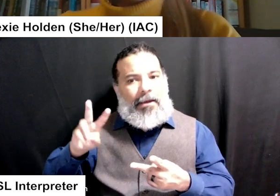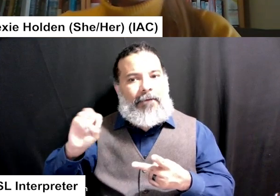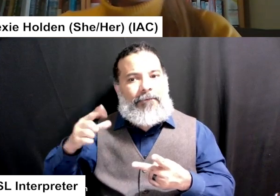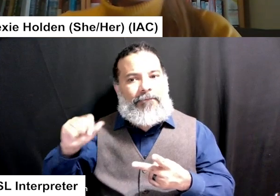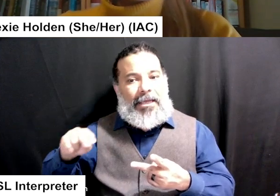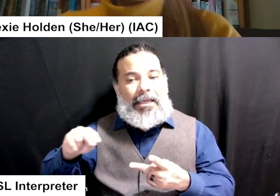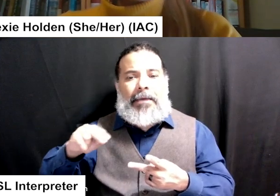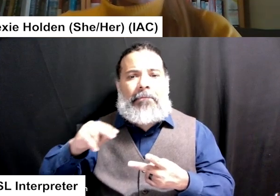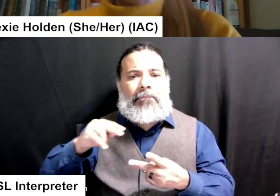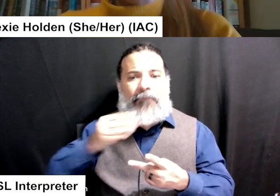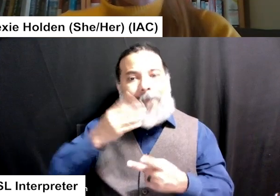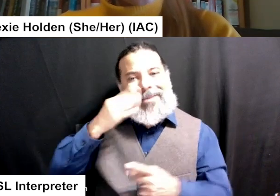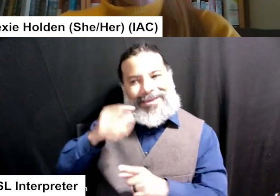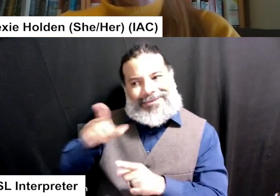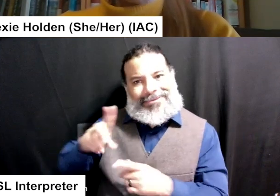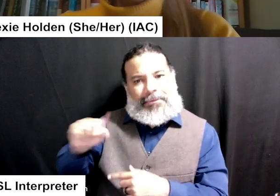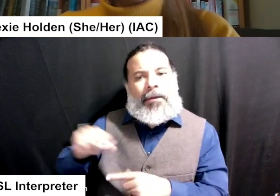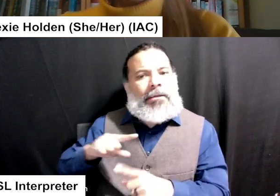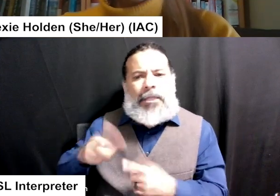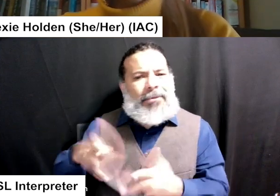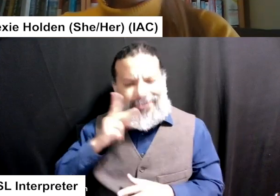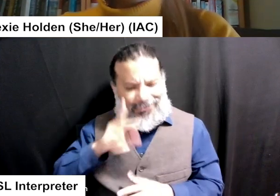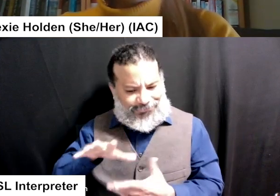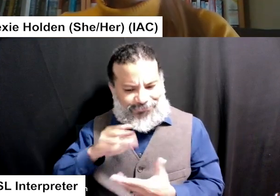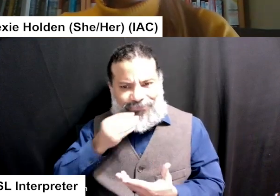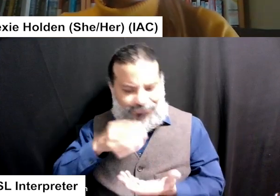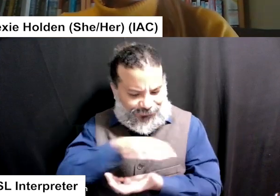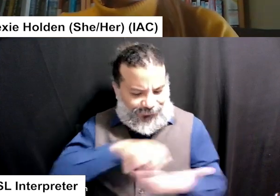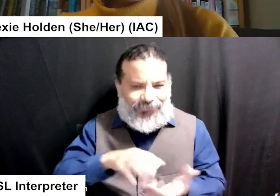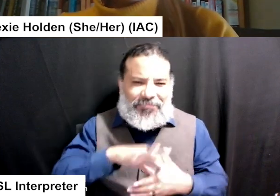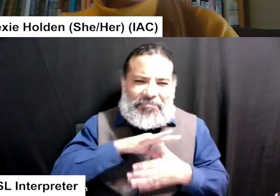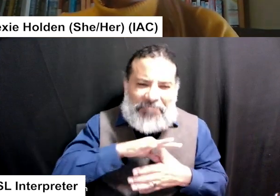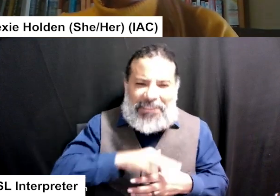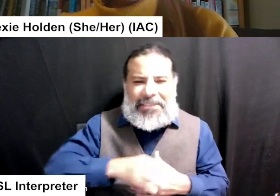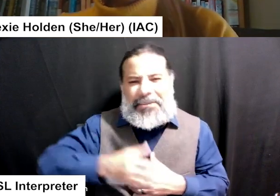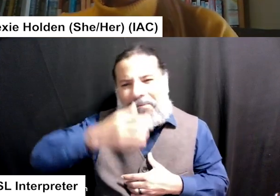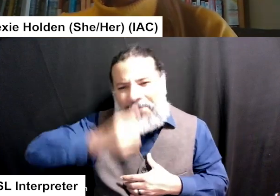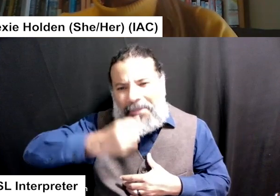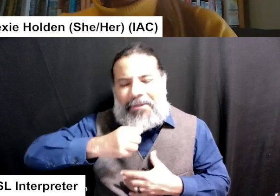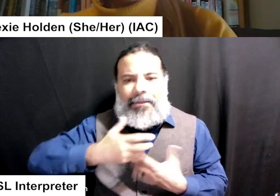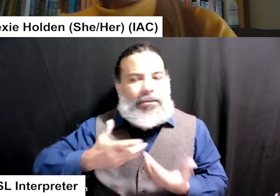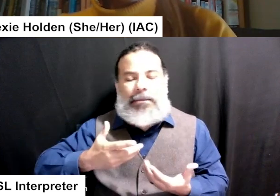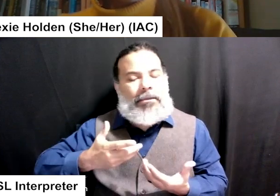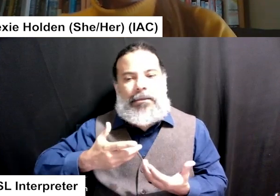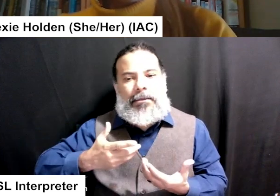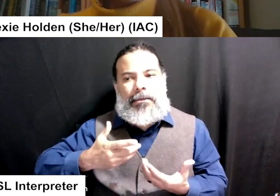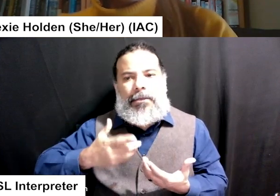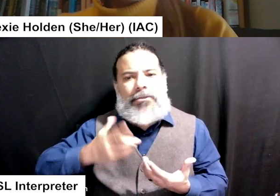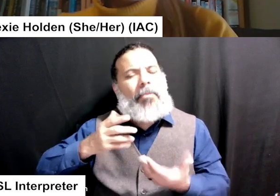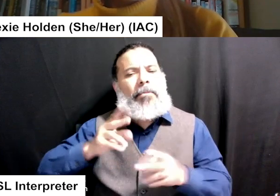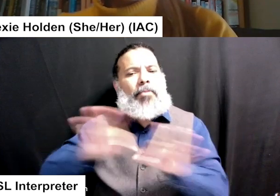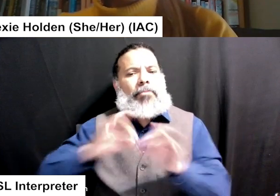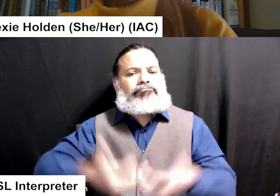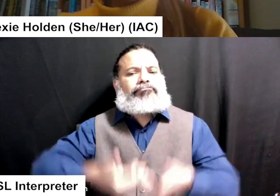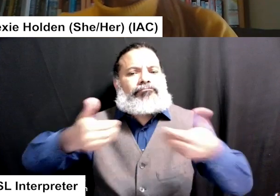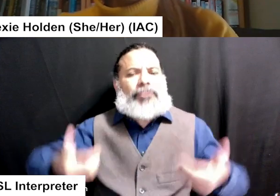to disabilities, they don't want to see their stuff with meat and milk, just very separate. So being mindful